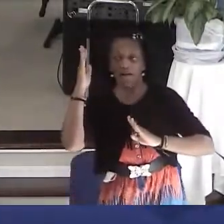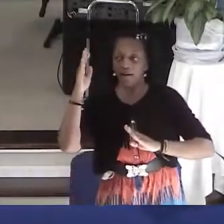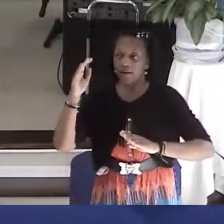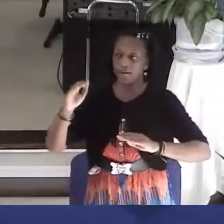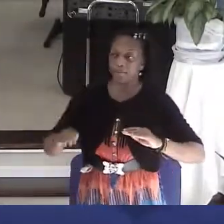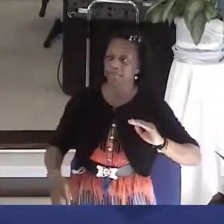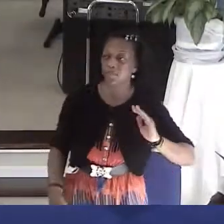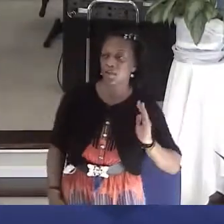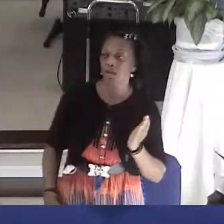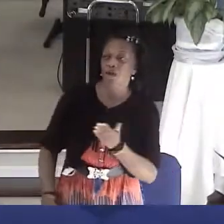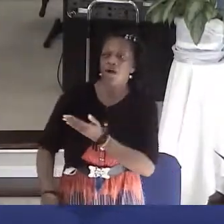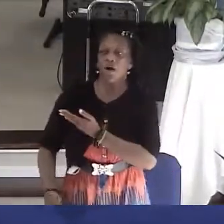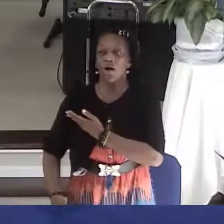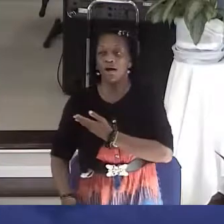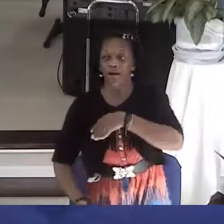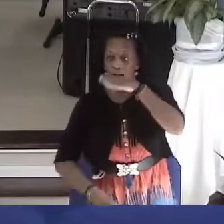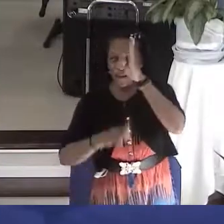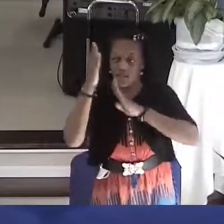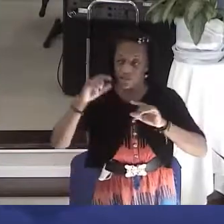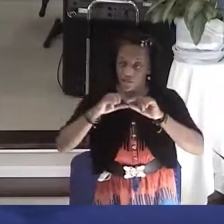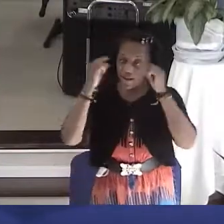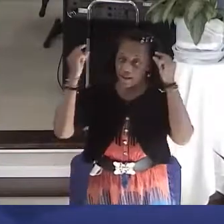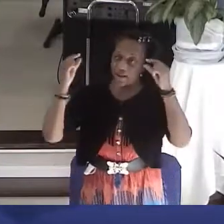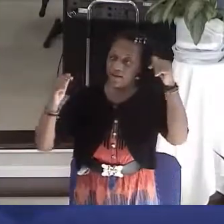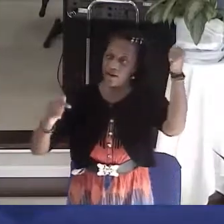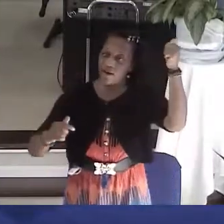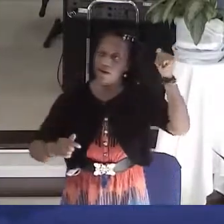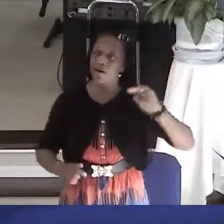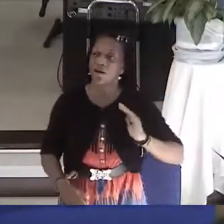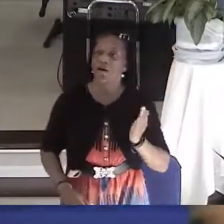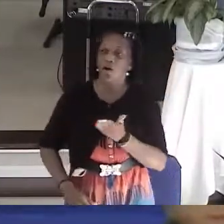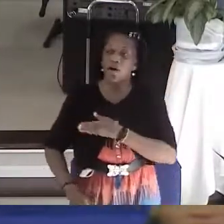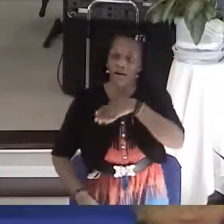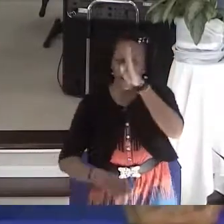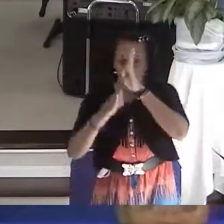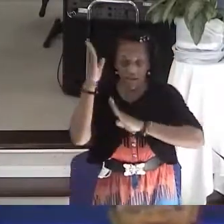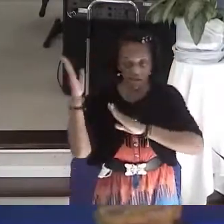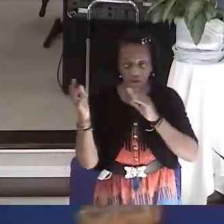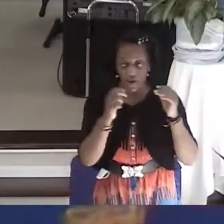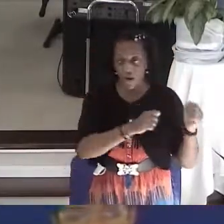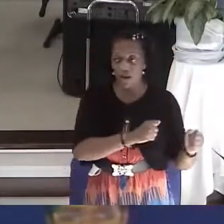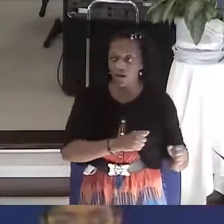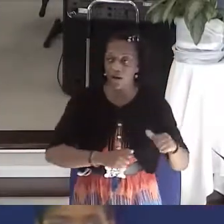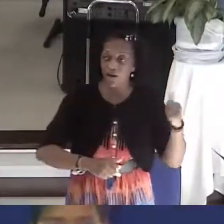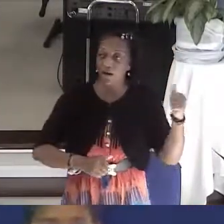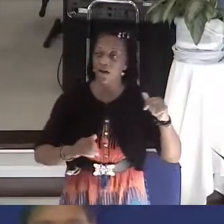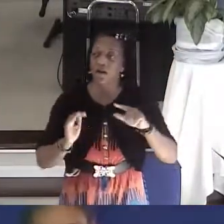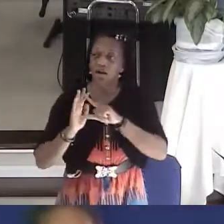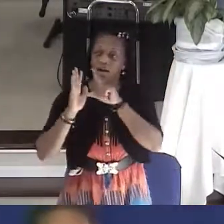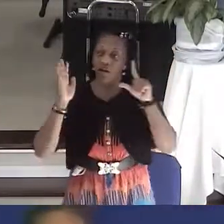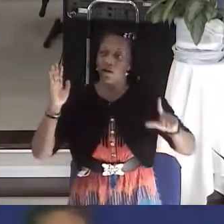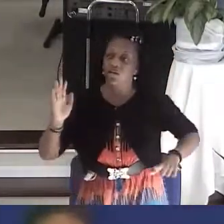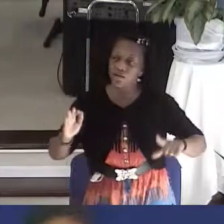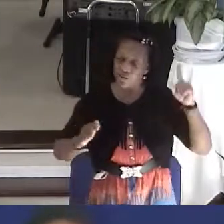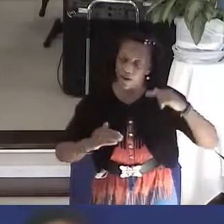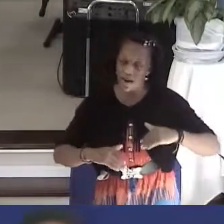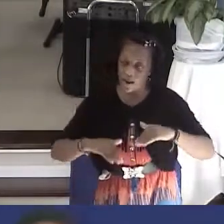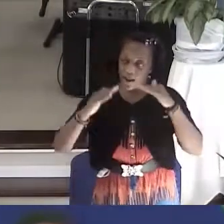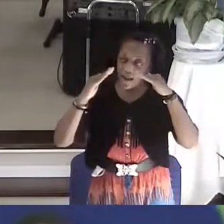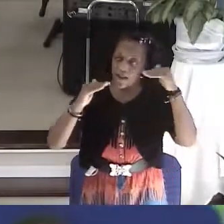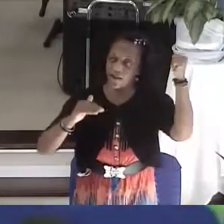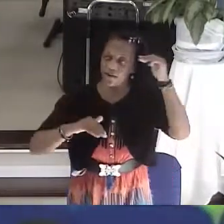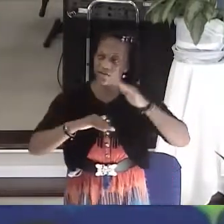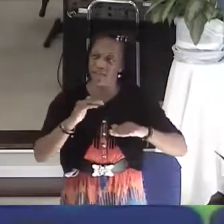Our God is greater. Our God is greater. Our God is stronger. Lord, you